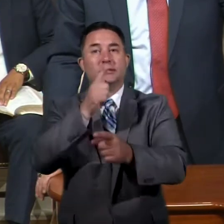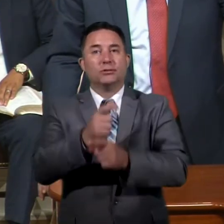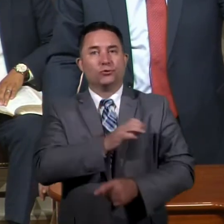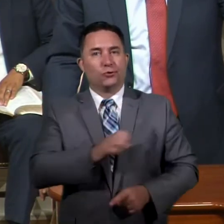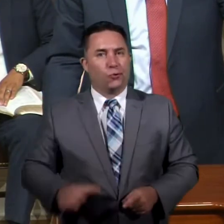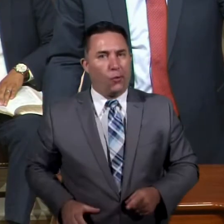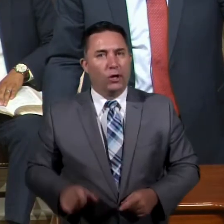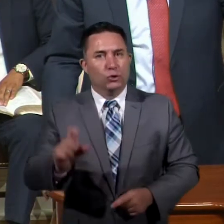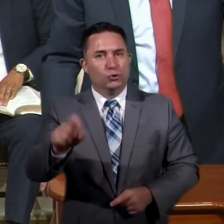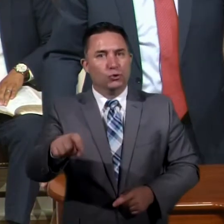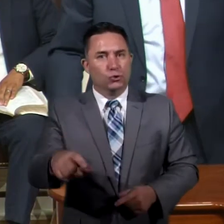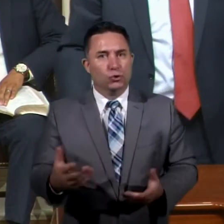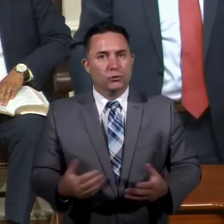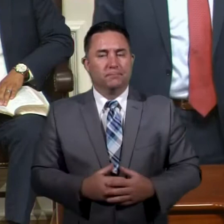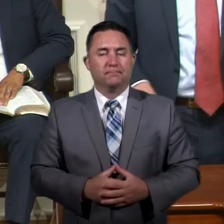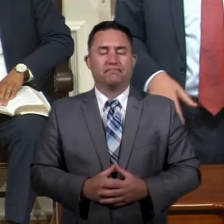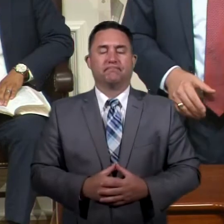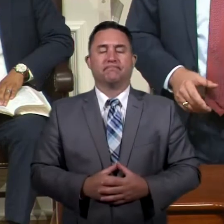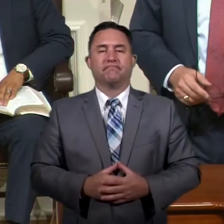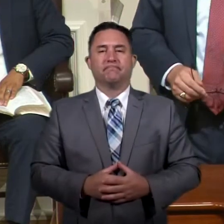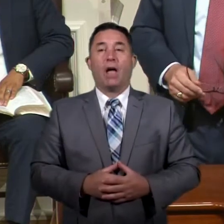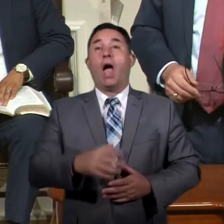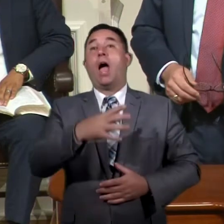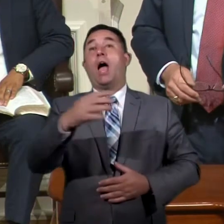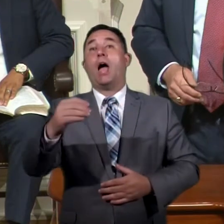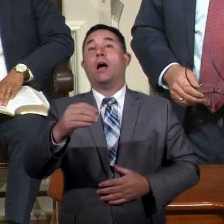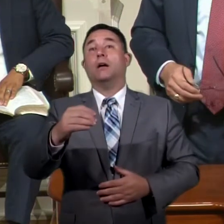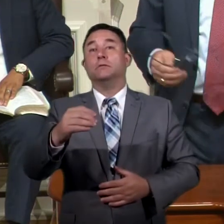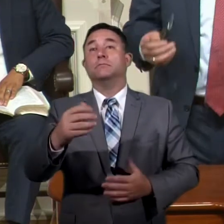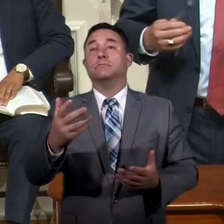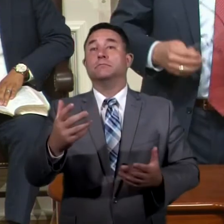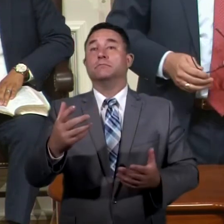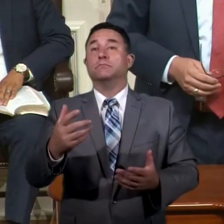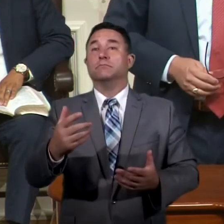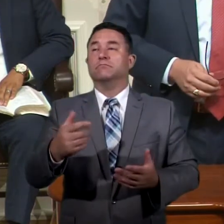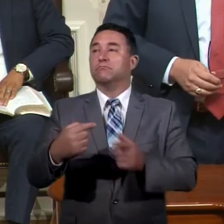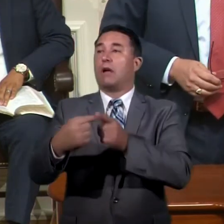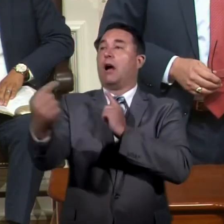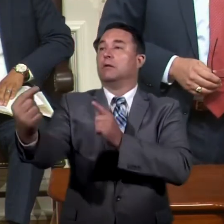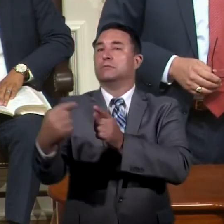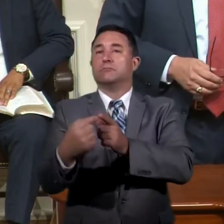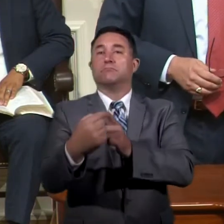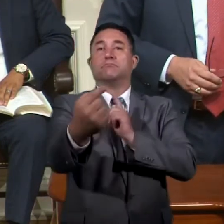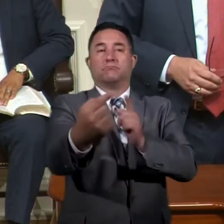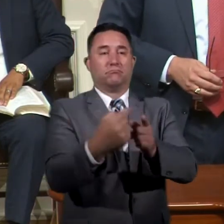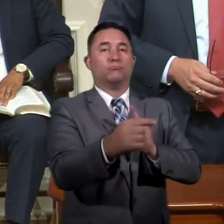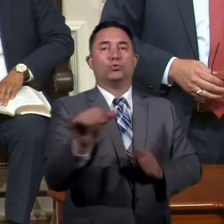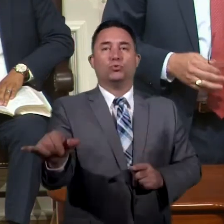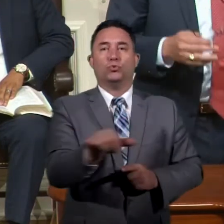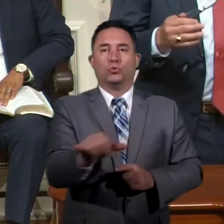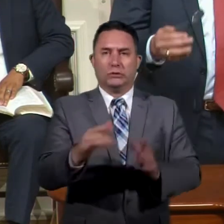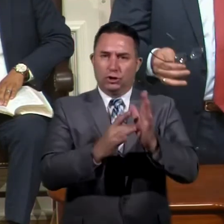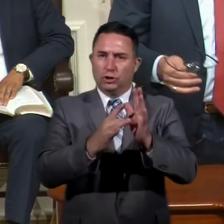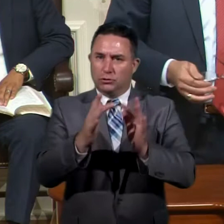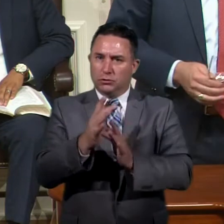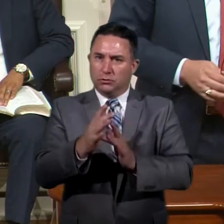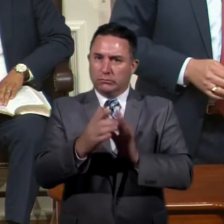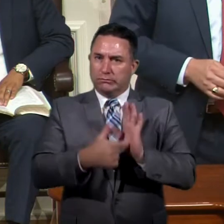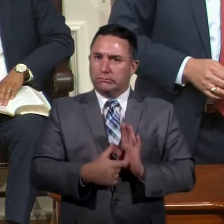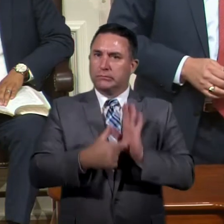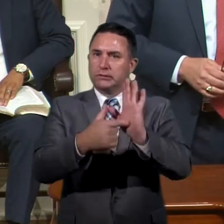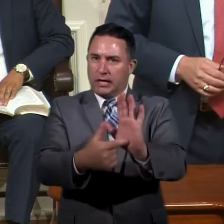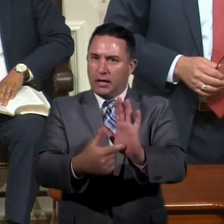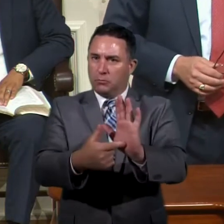in Christ. Especialmente a nuestros hermanos en la fe. And even to those who are our enemies. Aún a nuestros enemigos. Jesus is an example